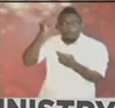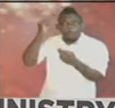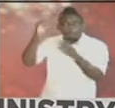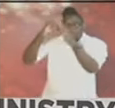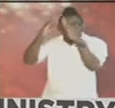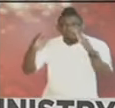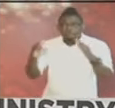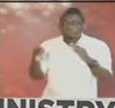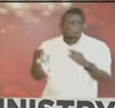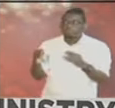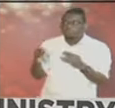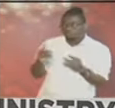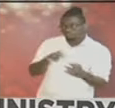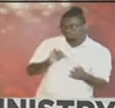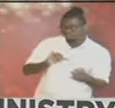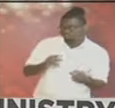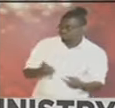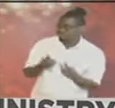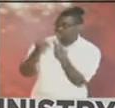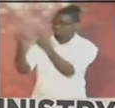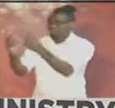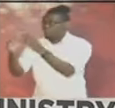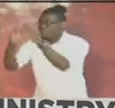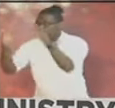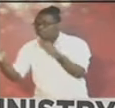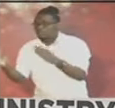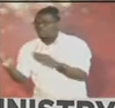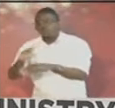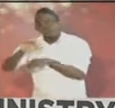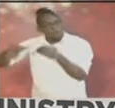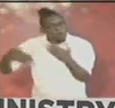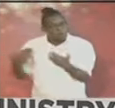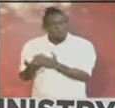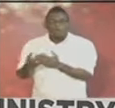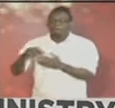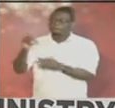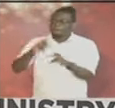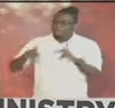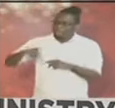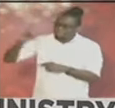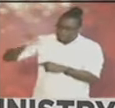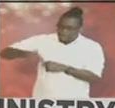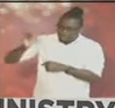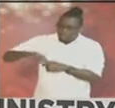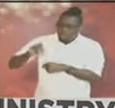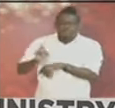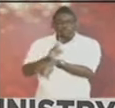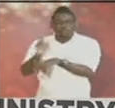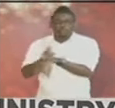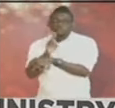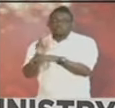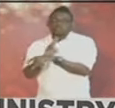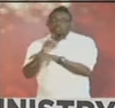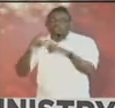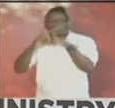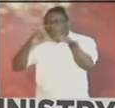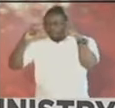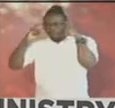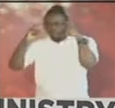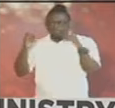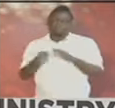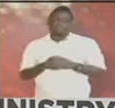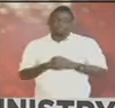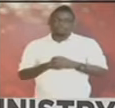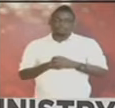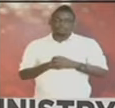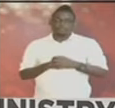family member in a different home, everyone should be wearing a face mask. At